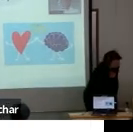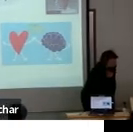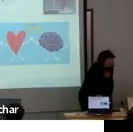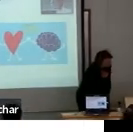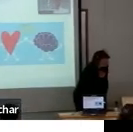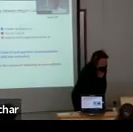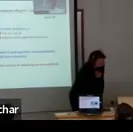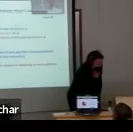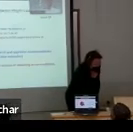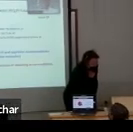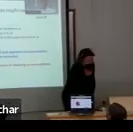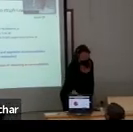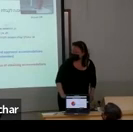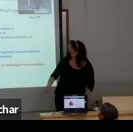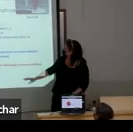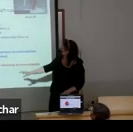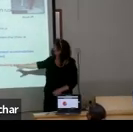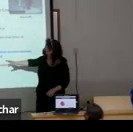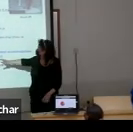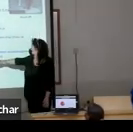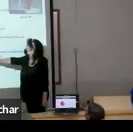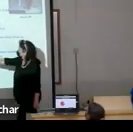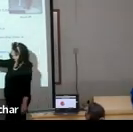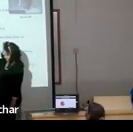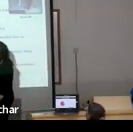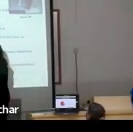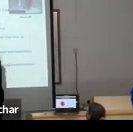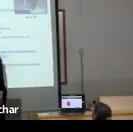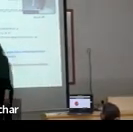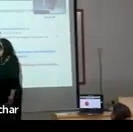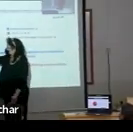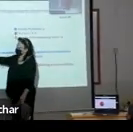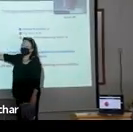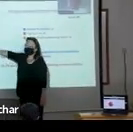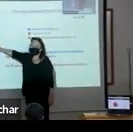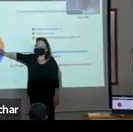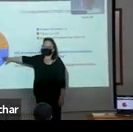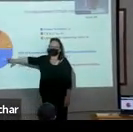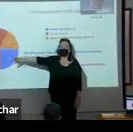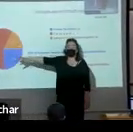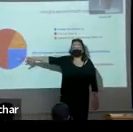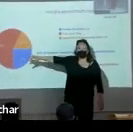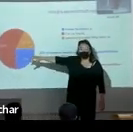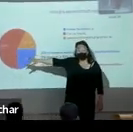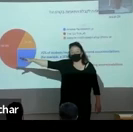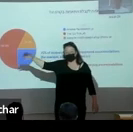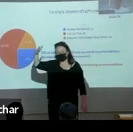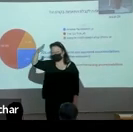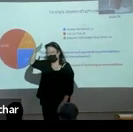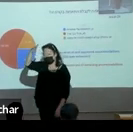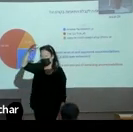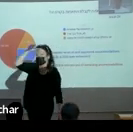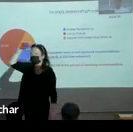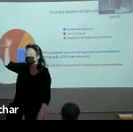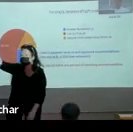Ethiopia, and 10, which is almost 1/3 of the students, had accommodations, were